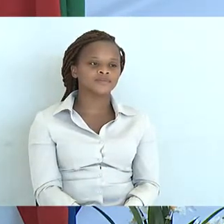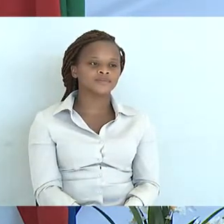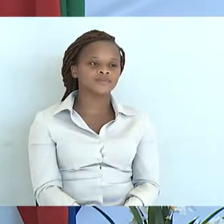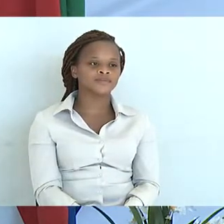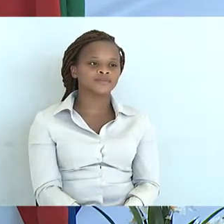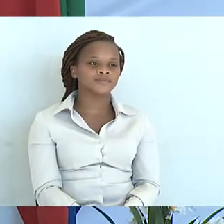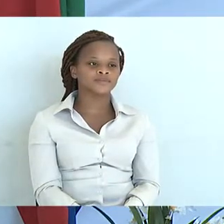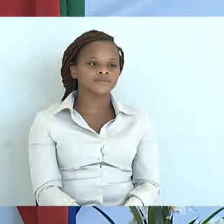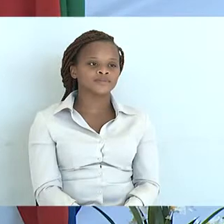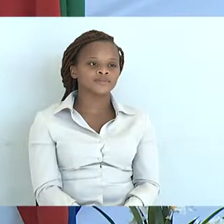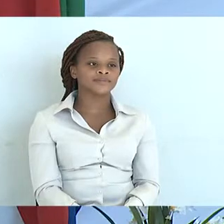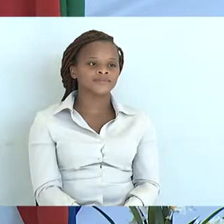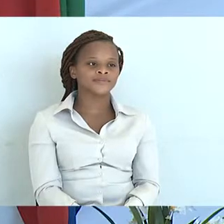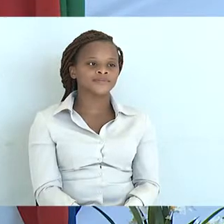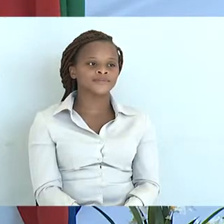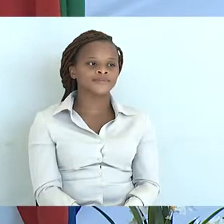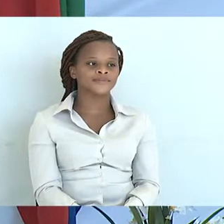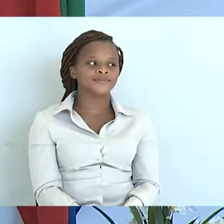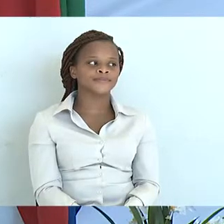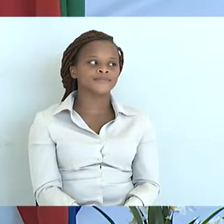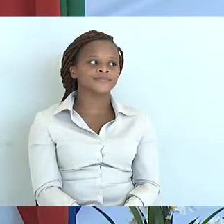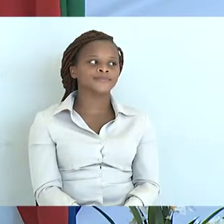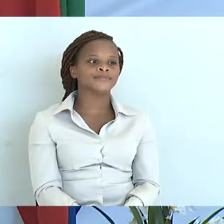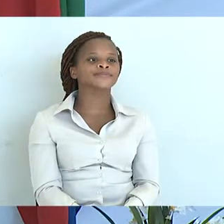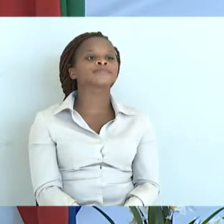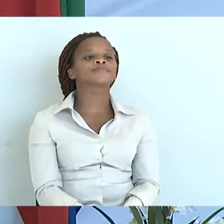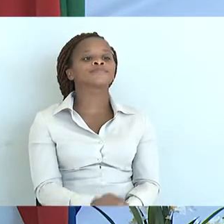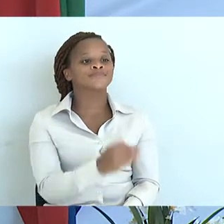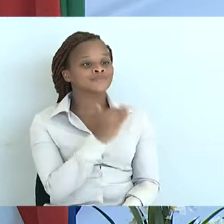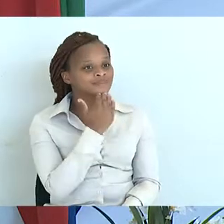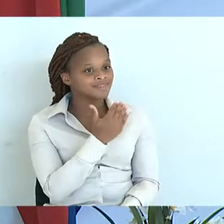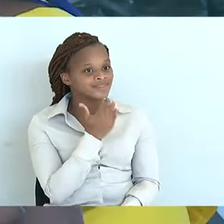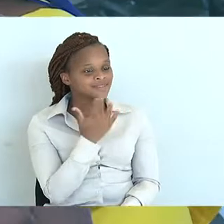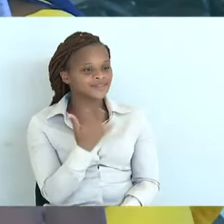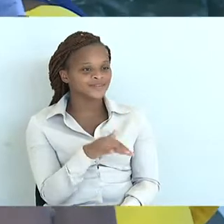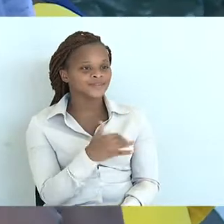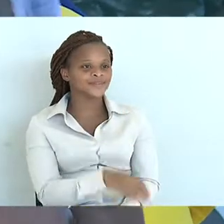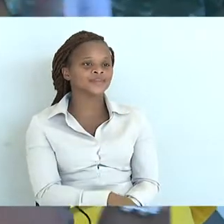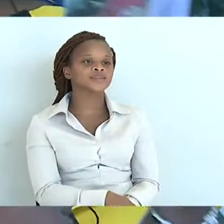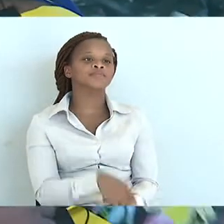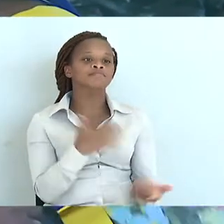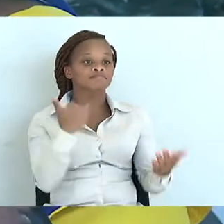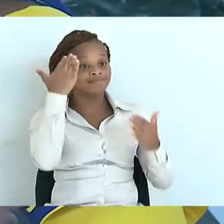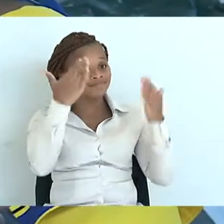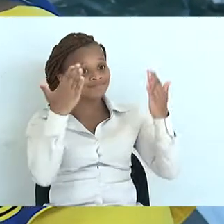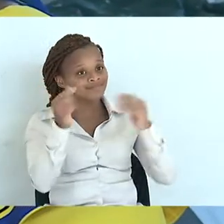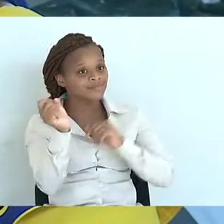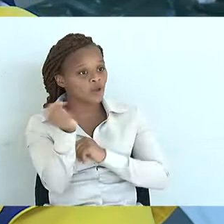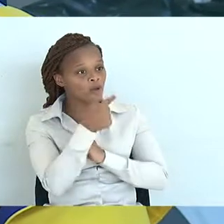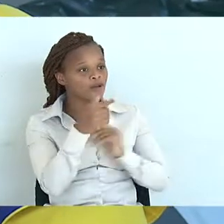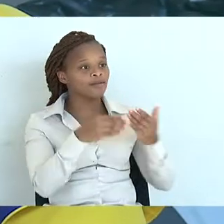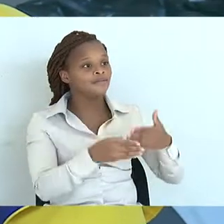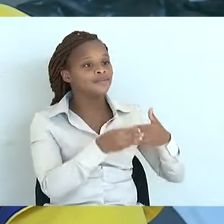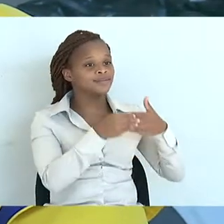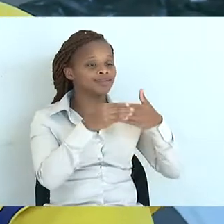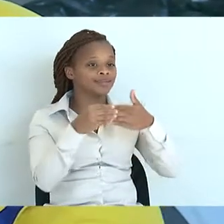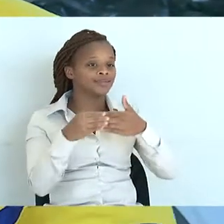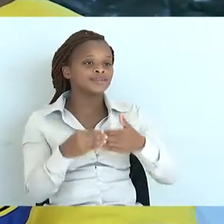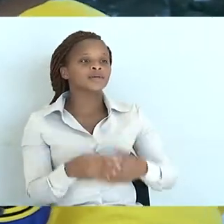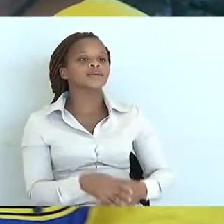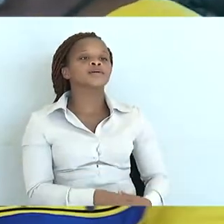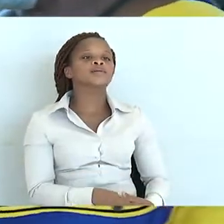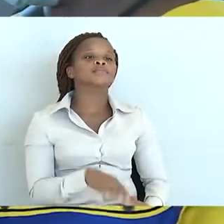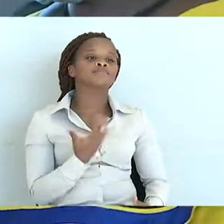Thank you, Mphathi Sihlalo. Ngibulise kubaphathiswa bonke. Ngicela nje uqala ngoku